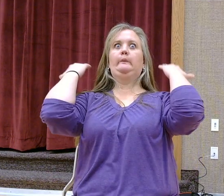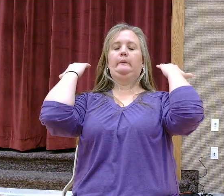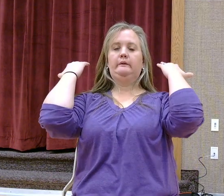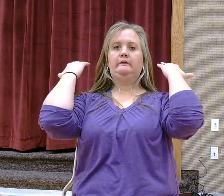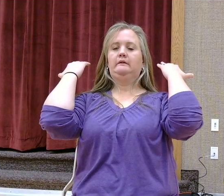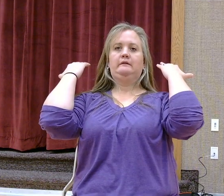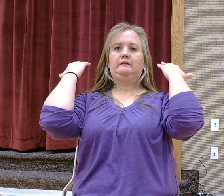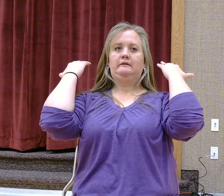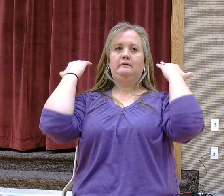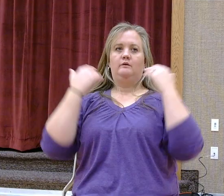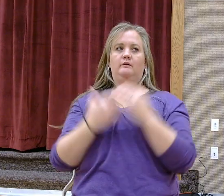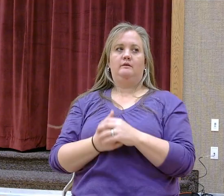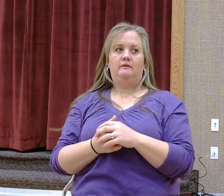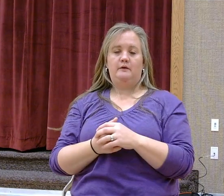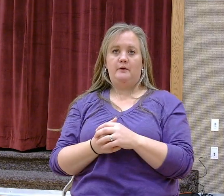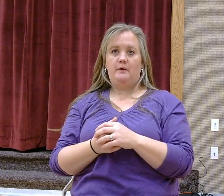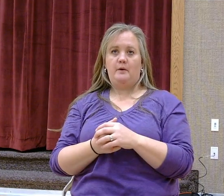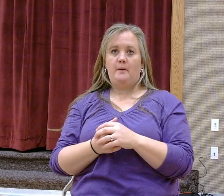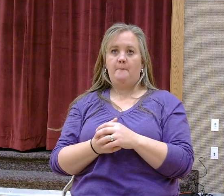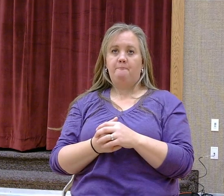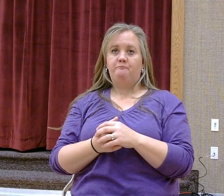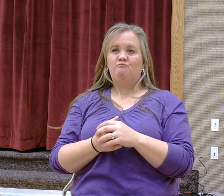be,